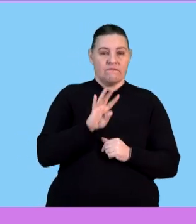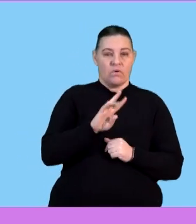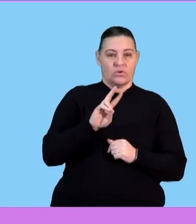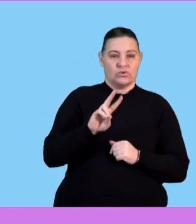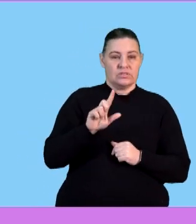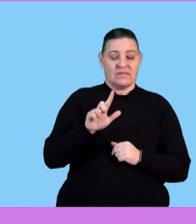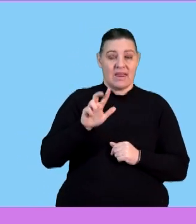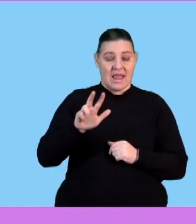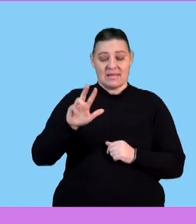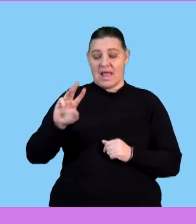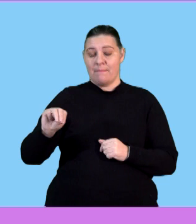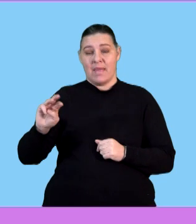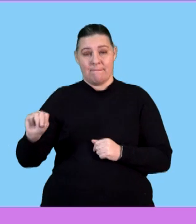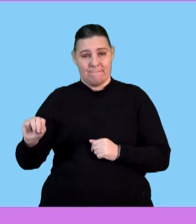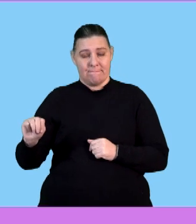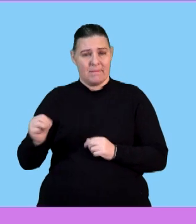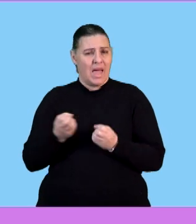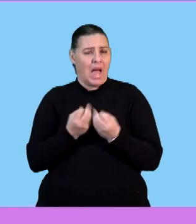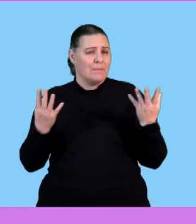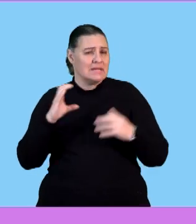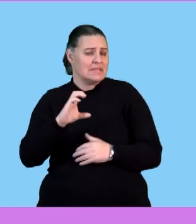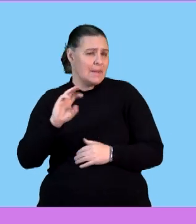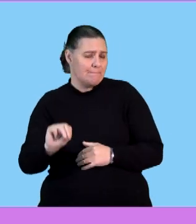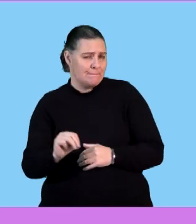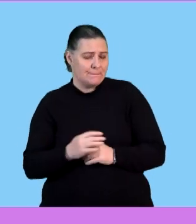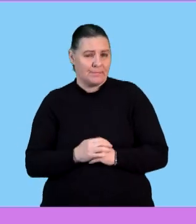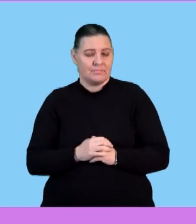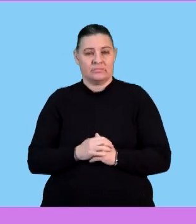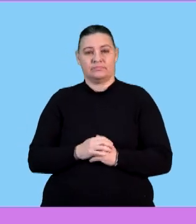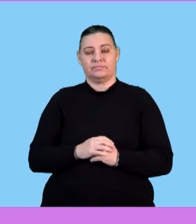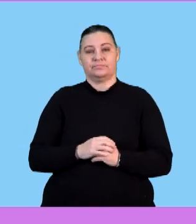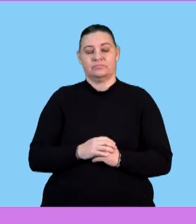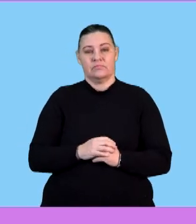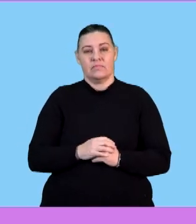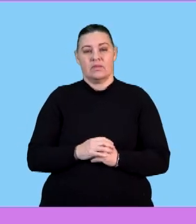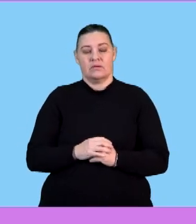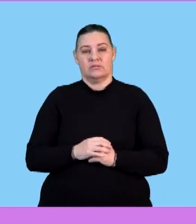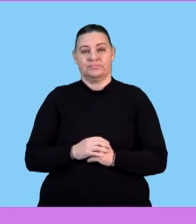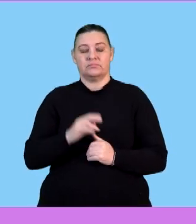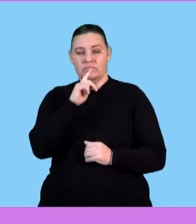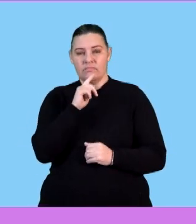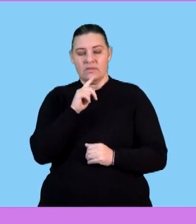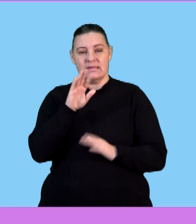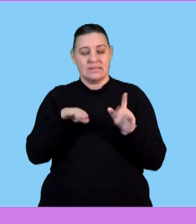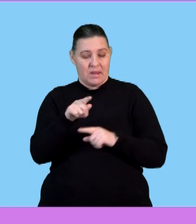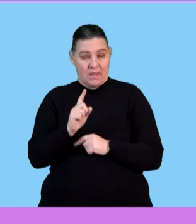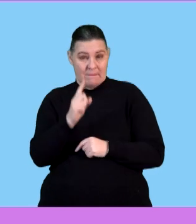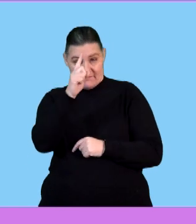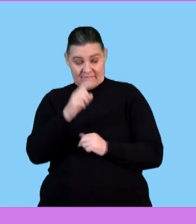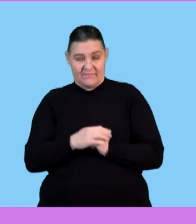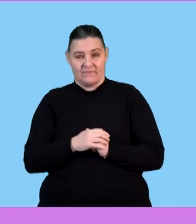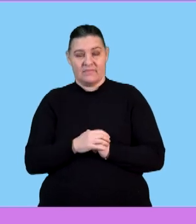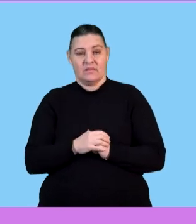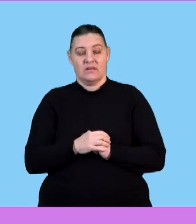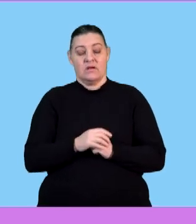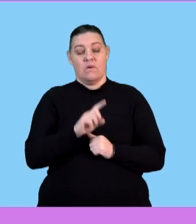4,278 millimeters. How long is it in centimeters? All right. So using a similar one as the one